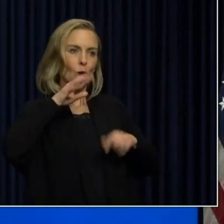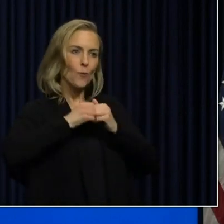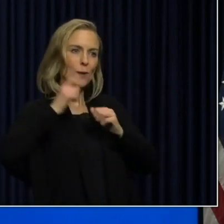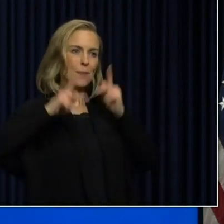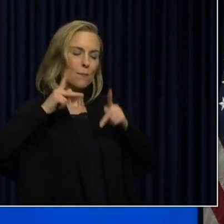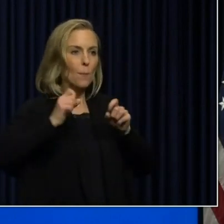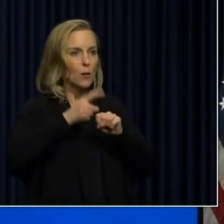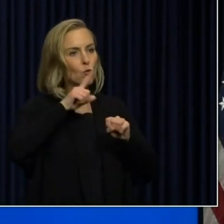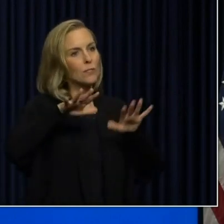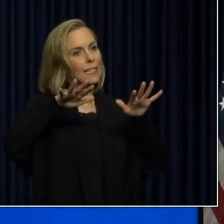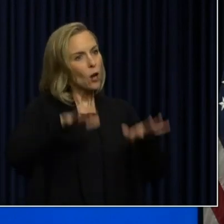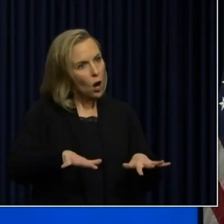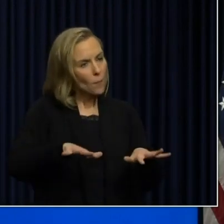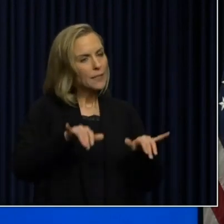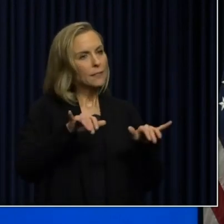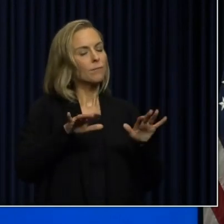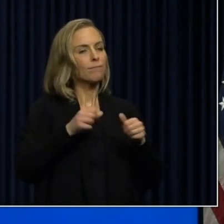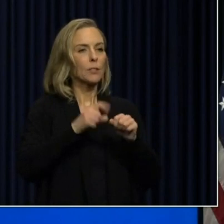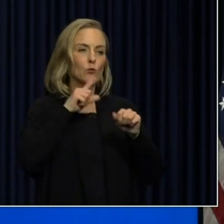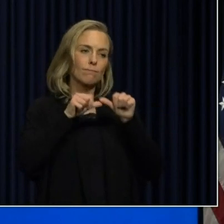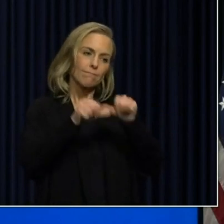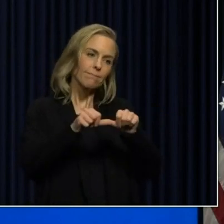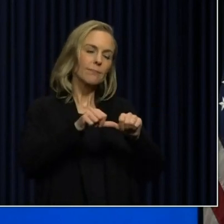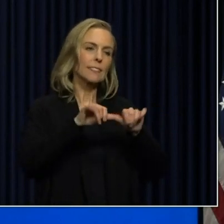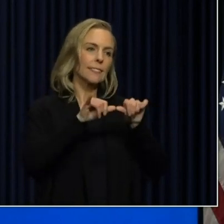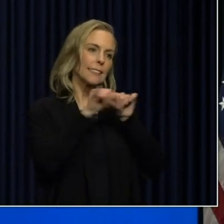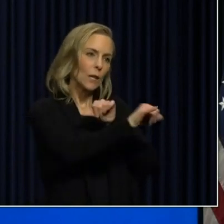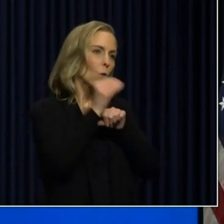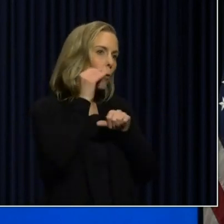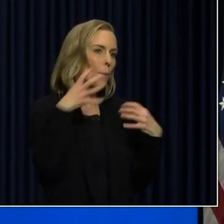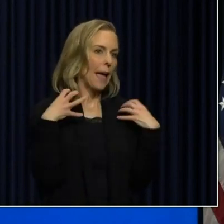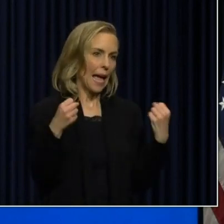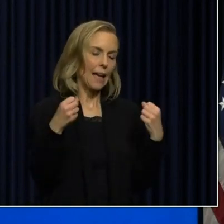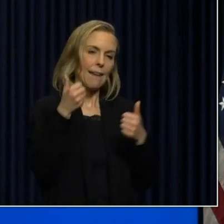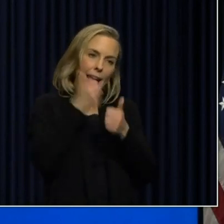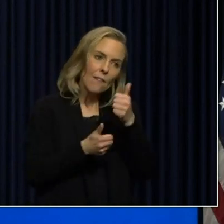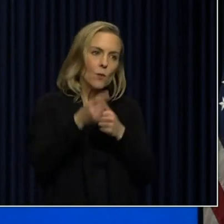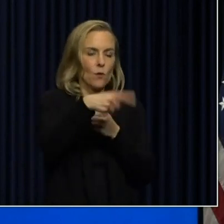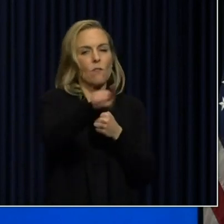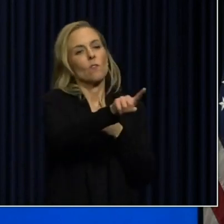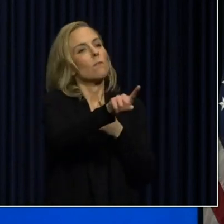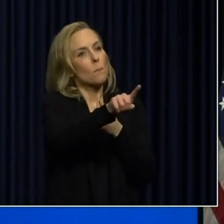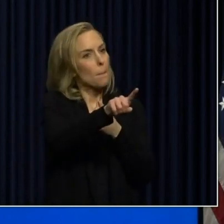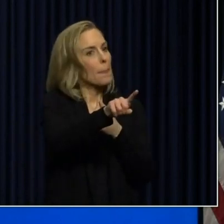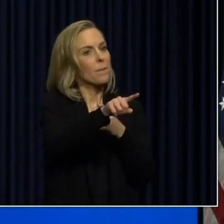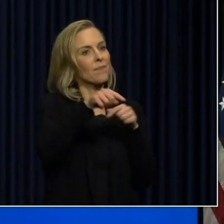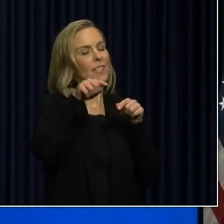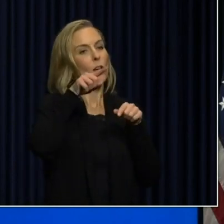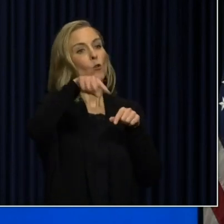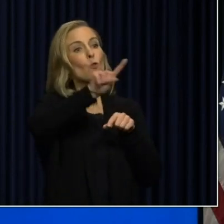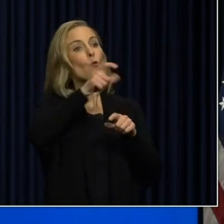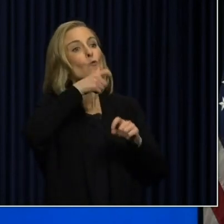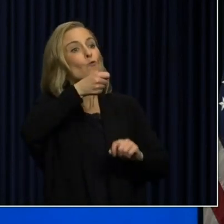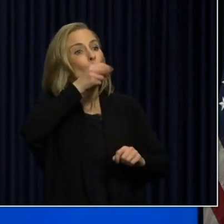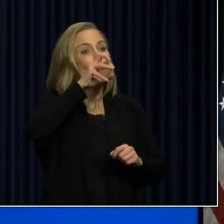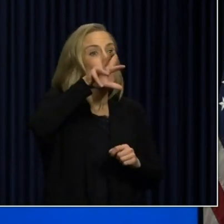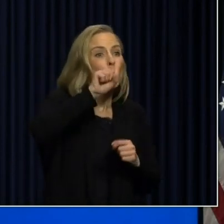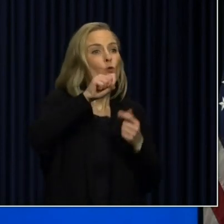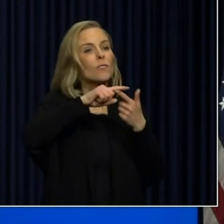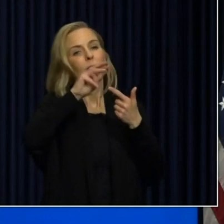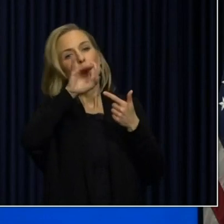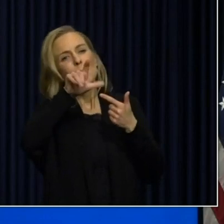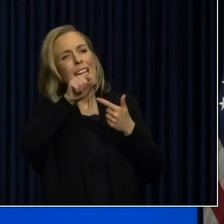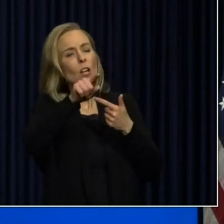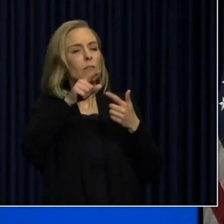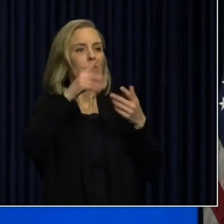staying calm and to make sure we're staying healthy at home. Each and every one of you in the media that's out there communicating with people